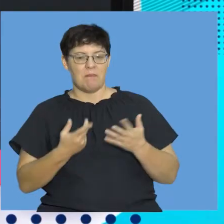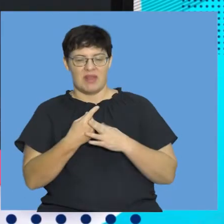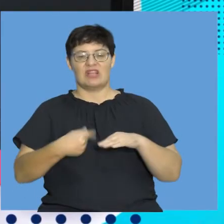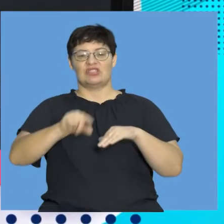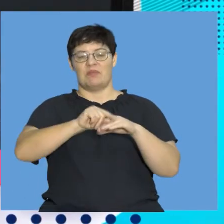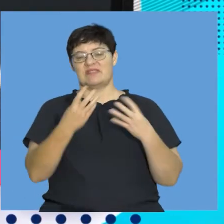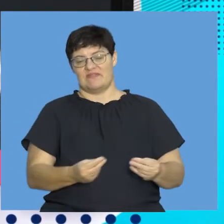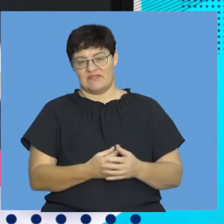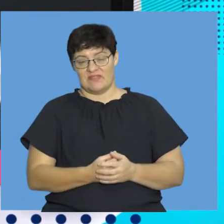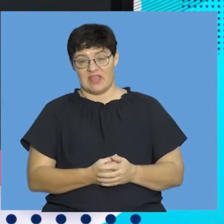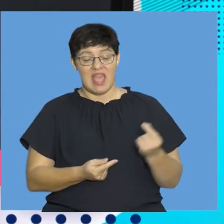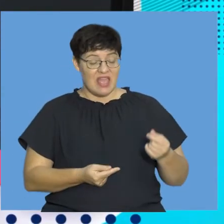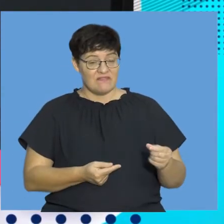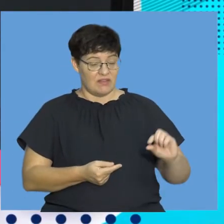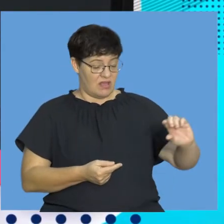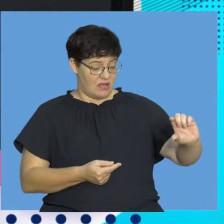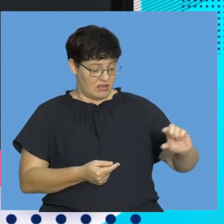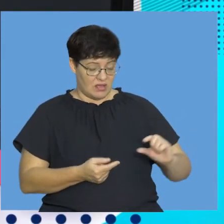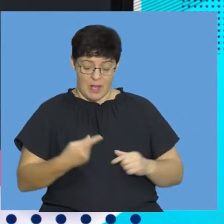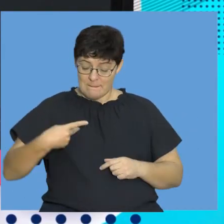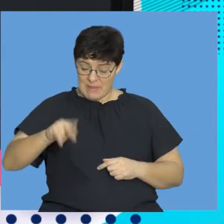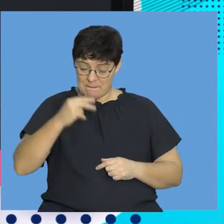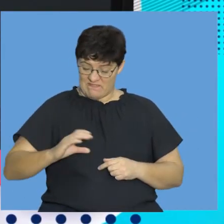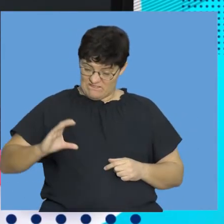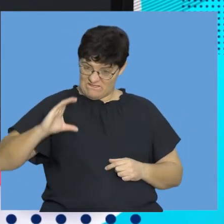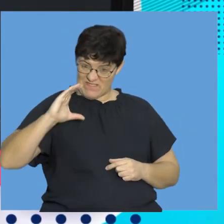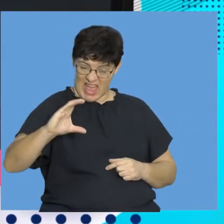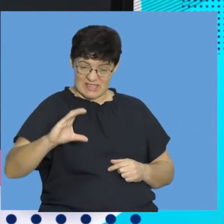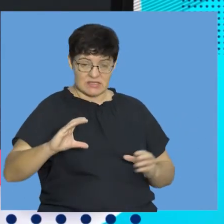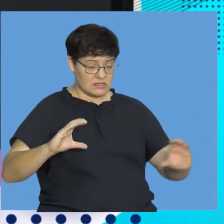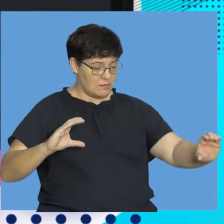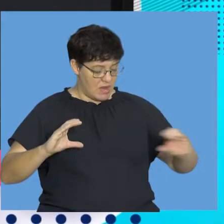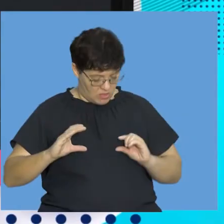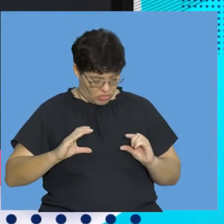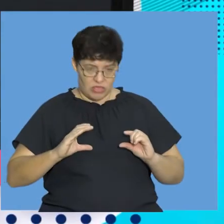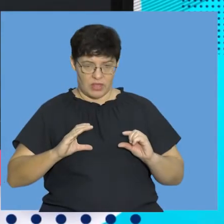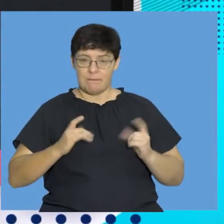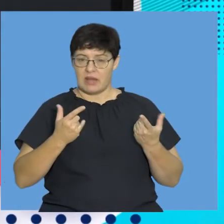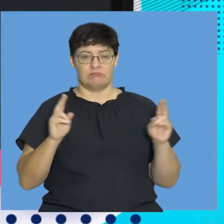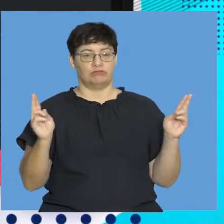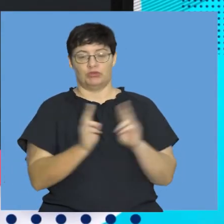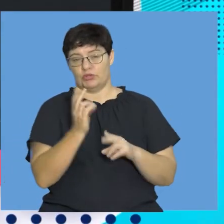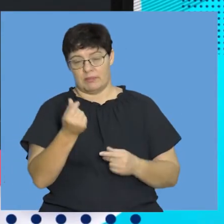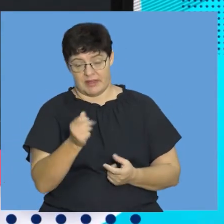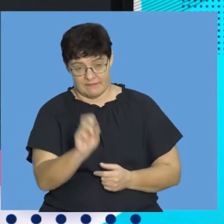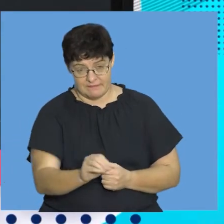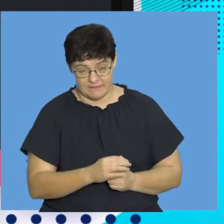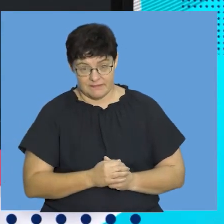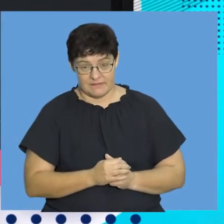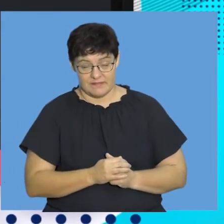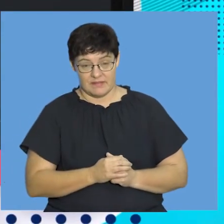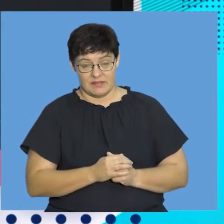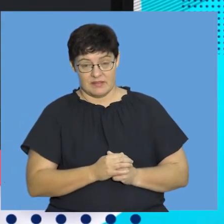have a surplus. But conversely, if your payments are more than your receipts, you're going to have a